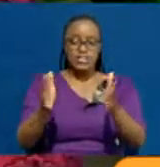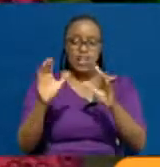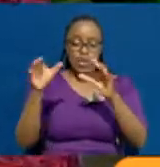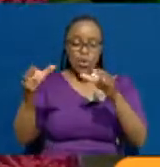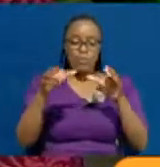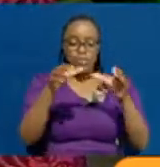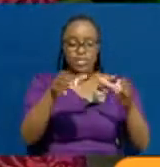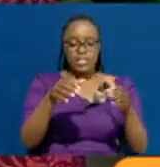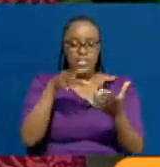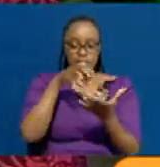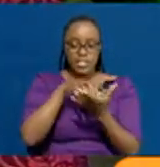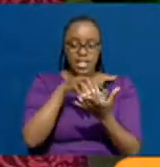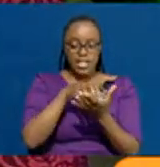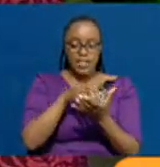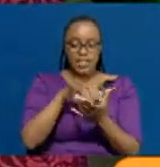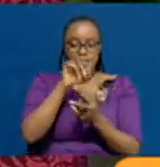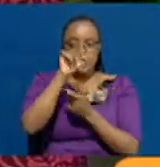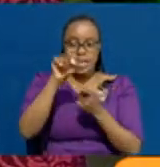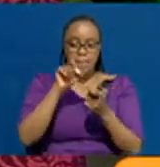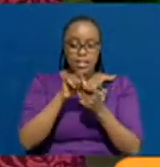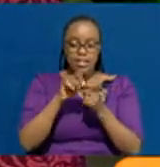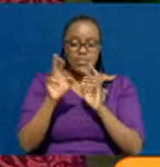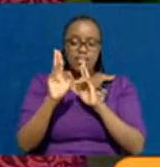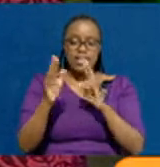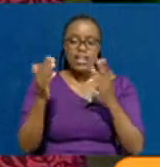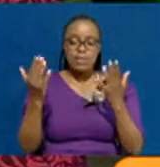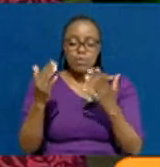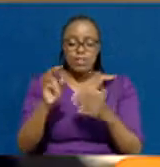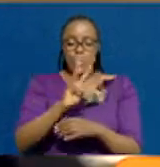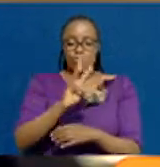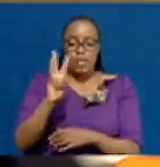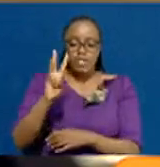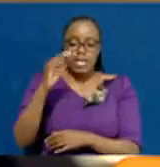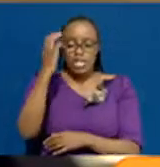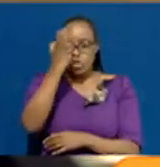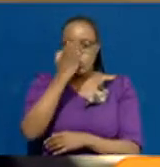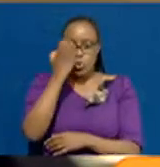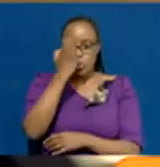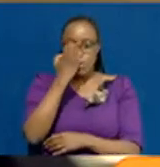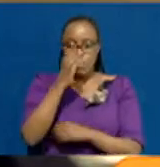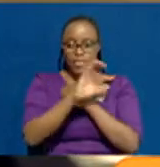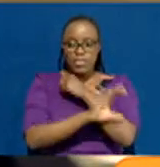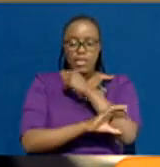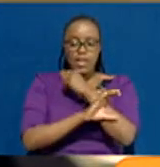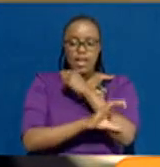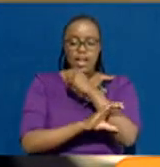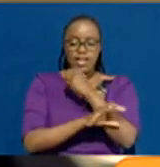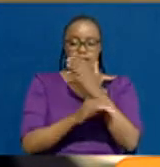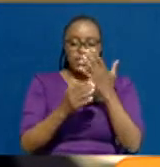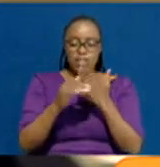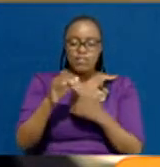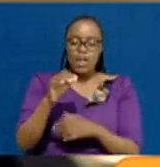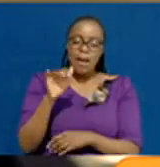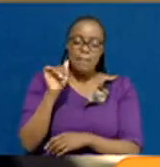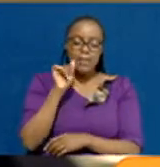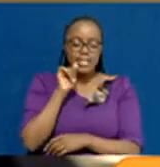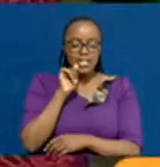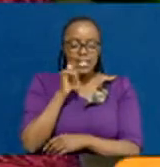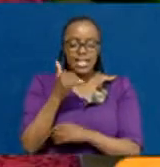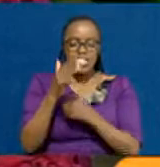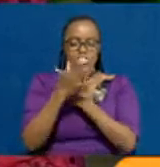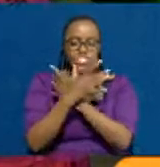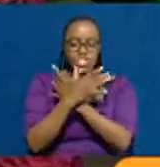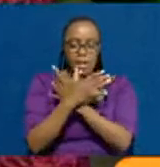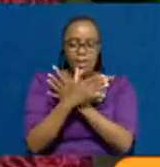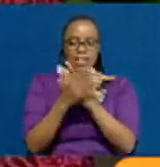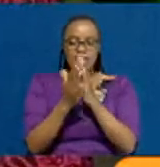community setting, particularly reported in Western Europe, countries of Britain, Germany,